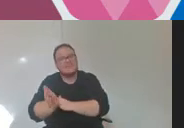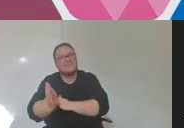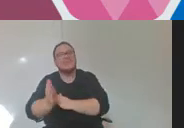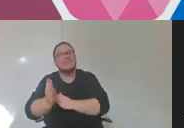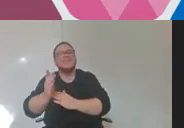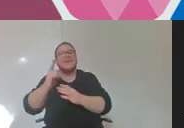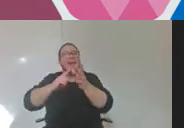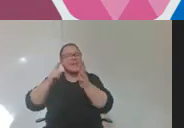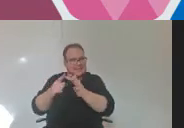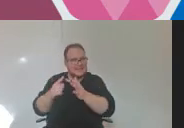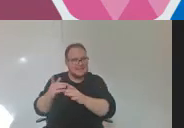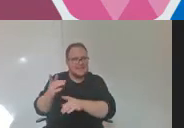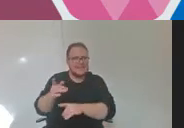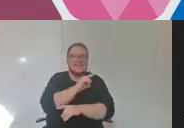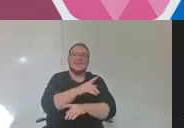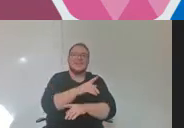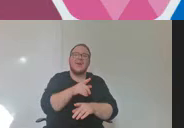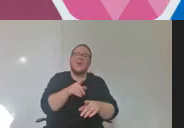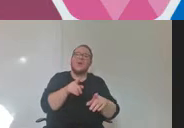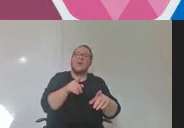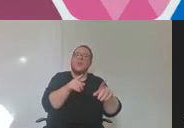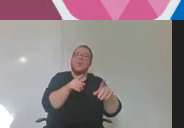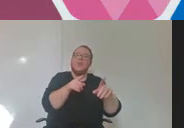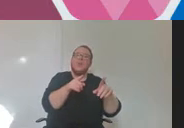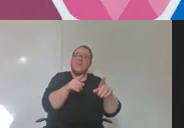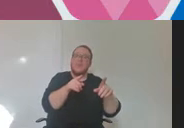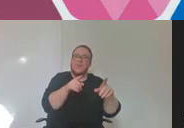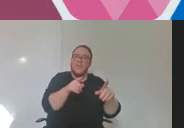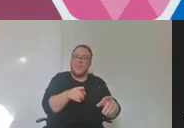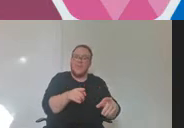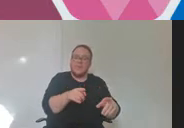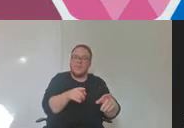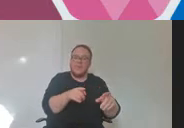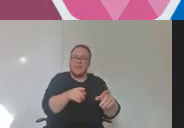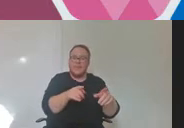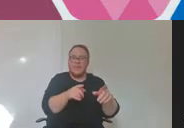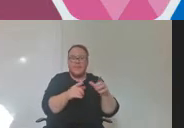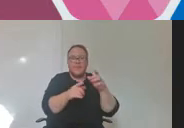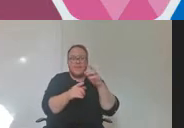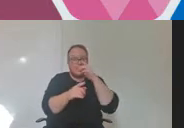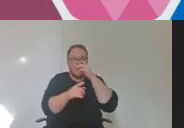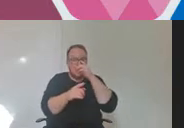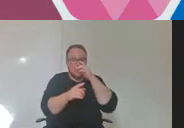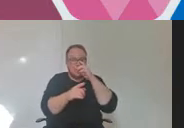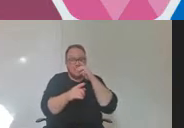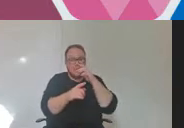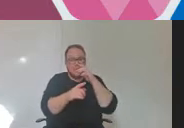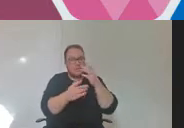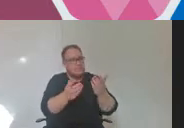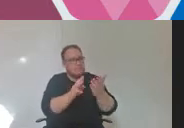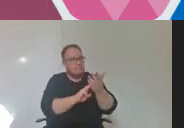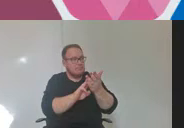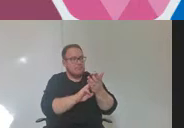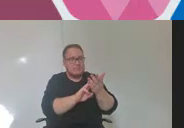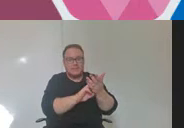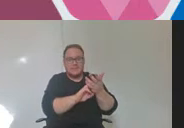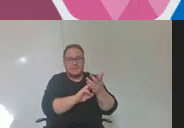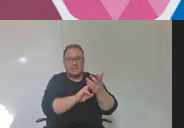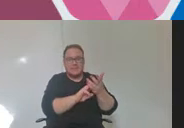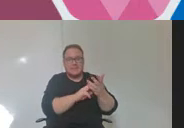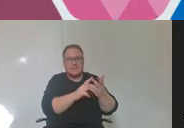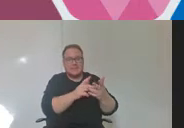have a virtual ward around pulse oximetry, for instance. That means that people do not need to be conveyed.